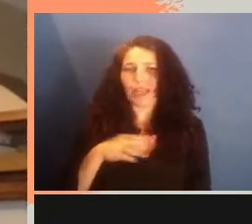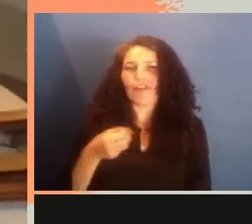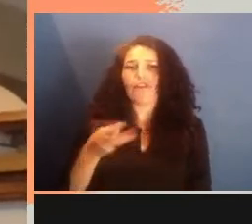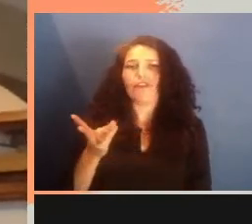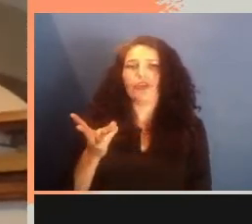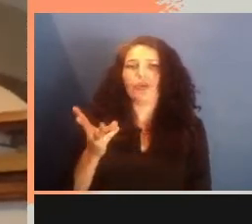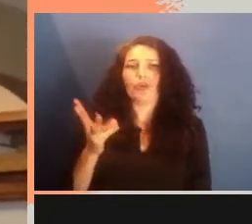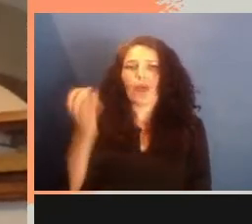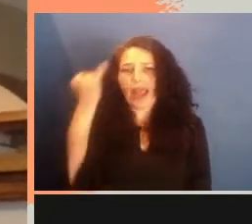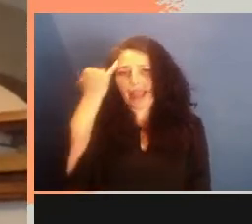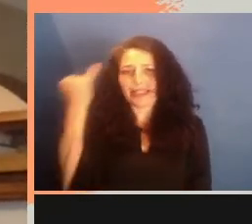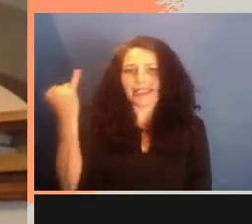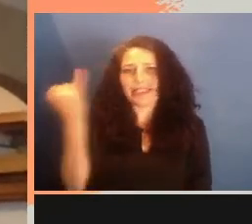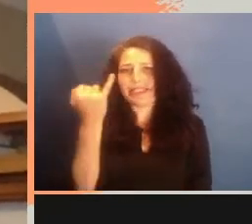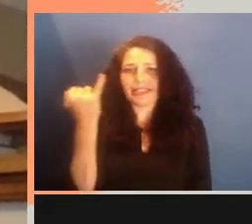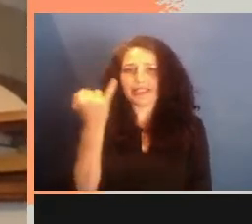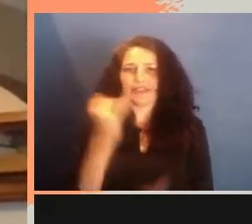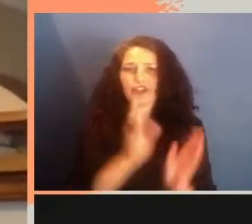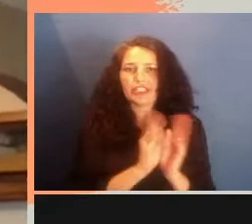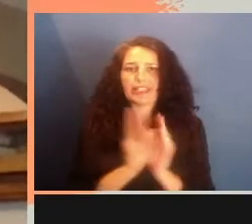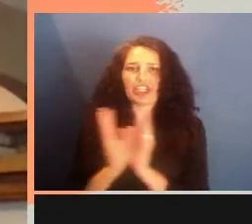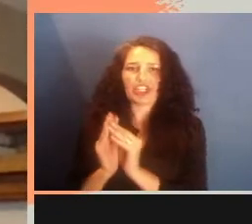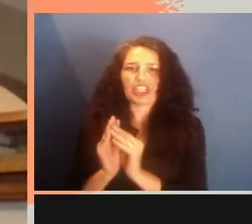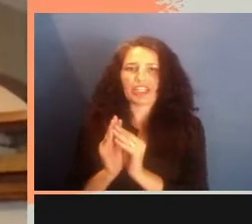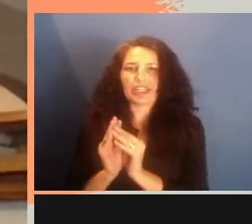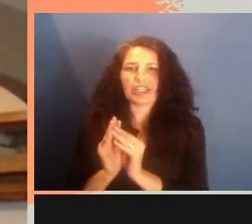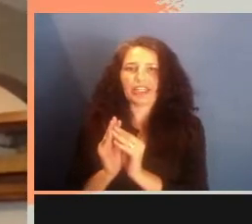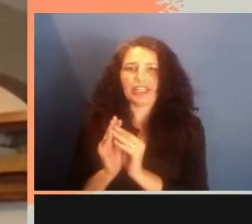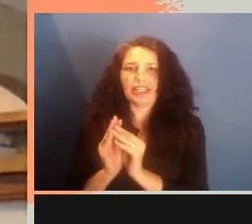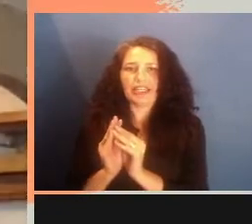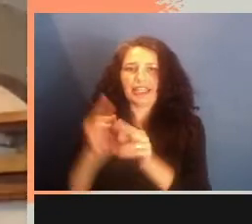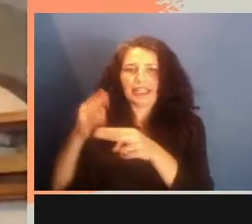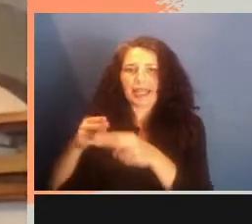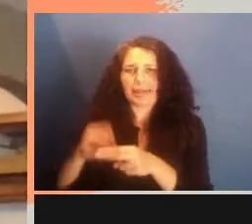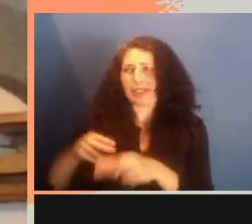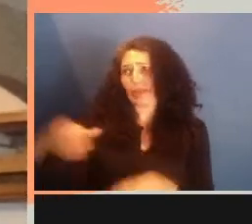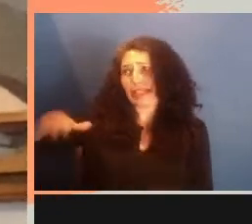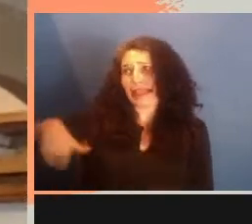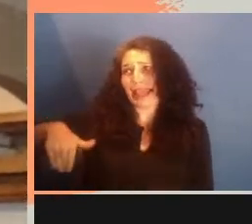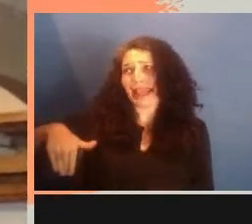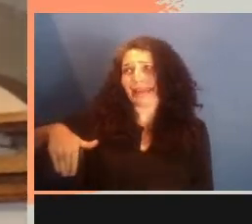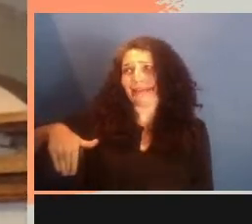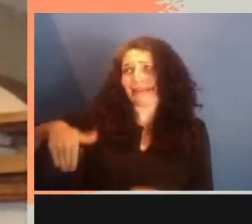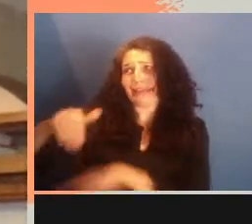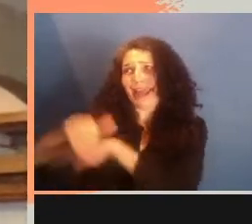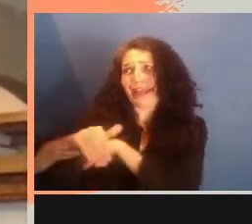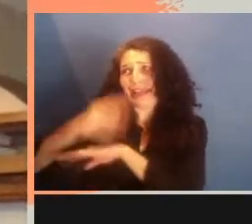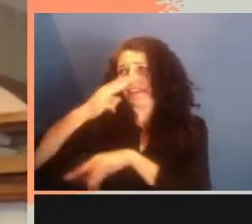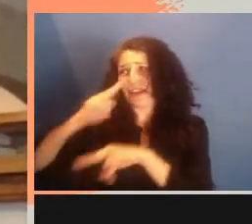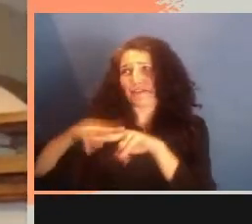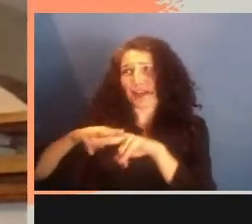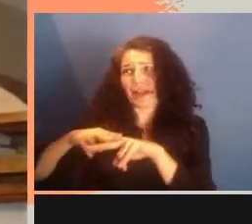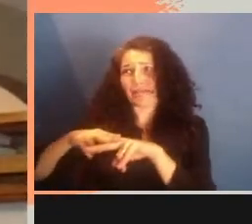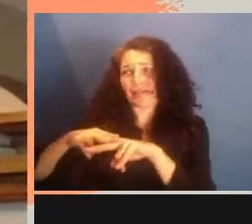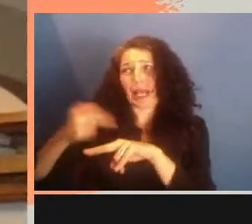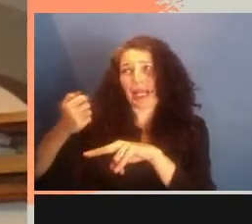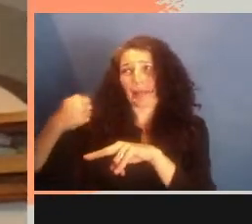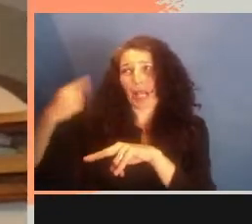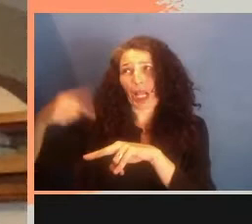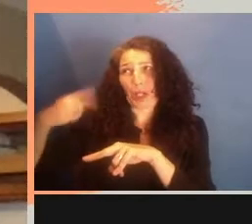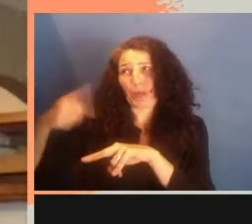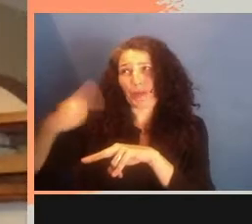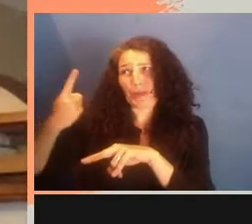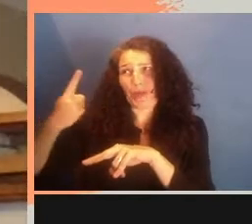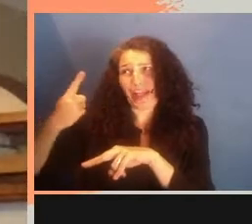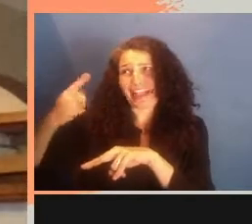were, this was our late night having fun with it. I think we were probably a little loopy at this point, one late night. But